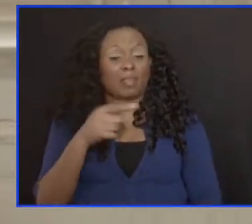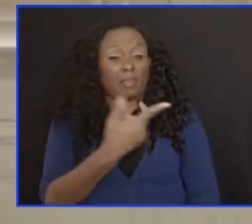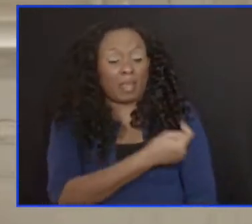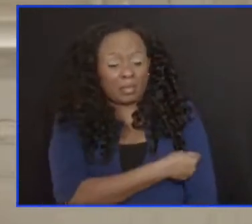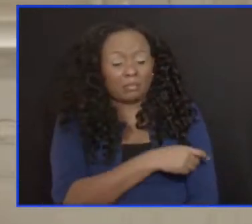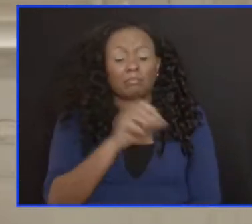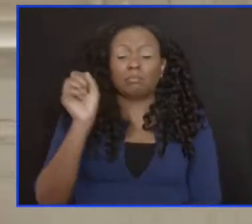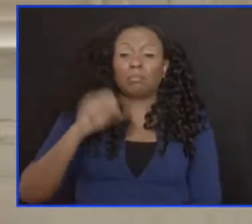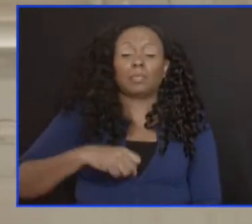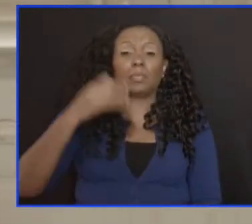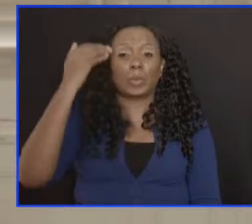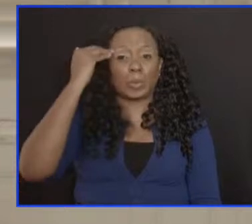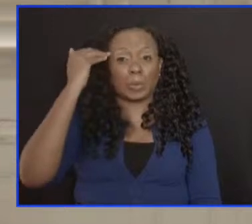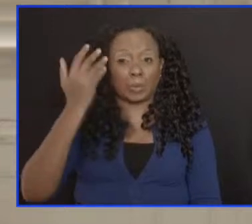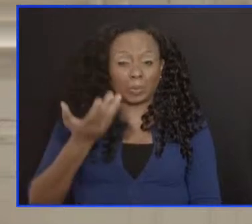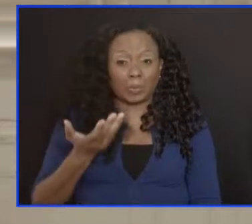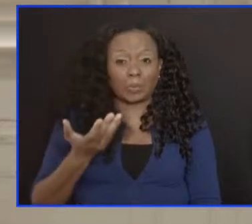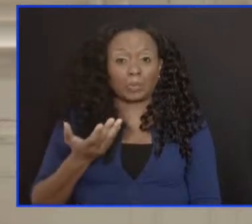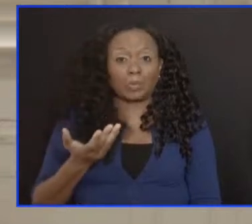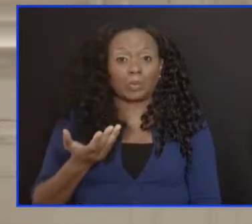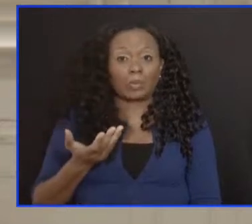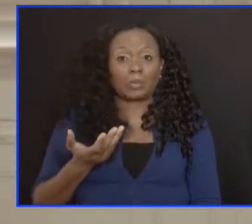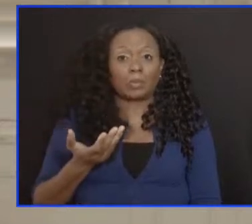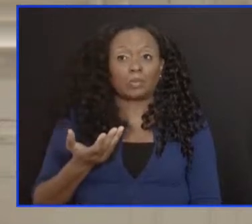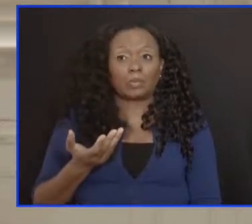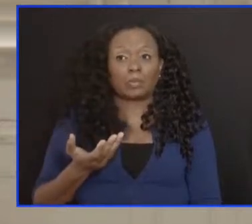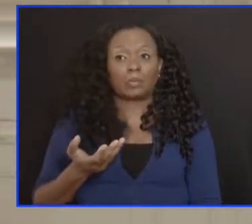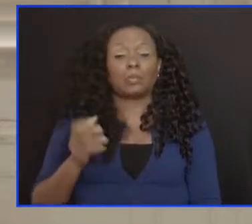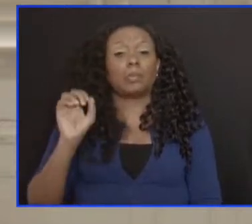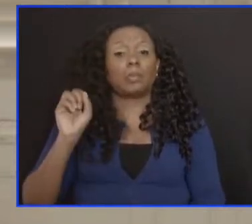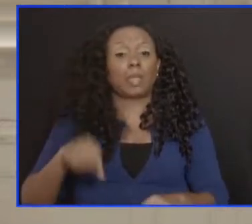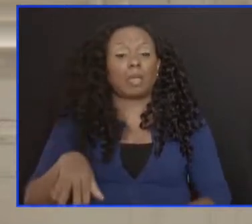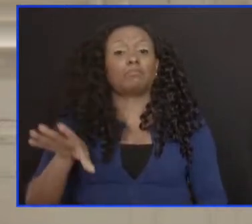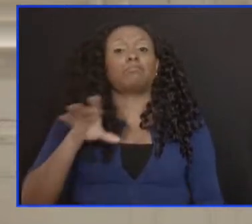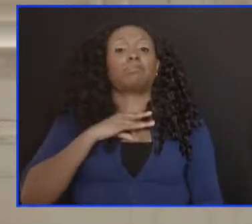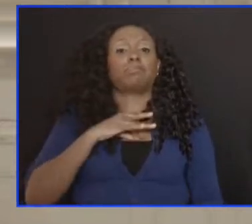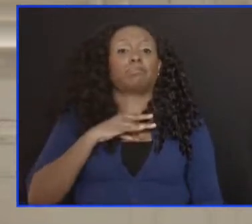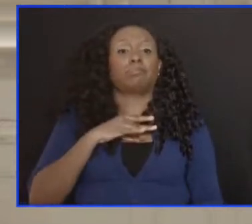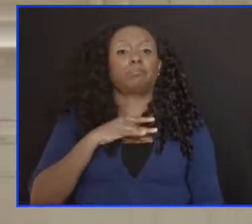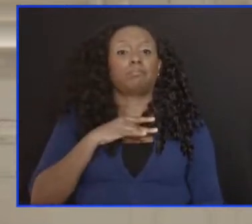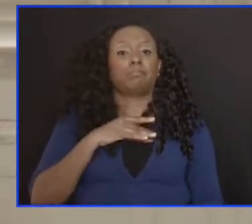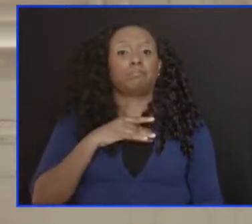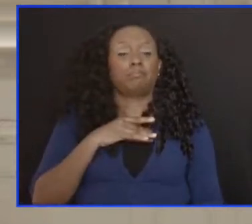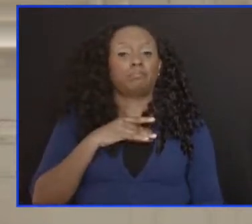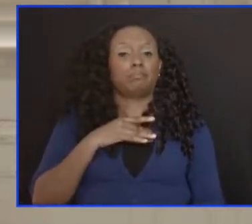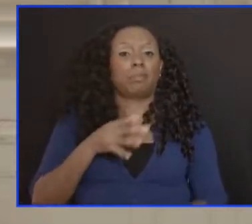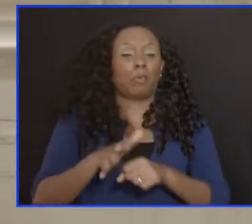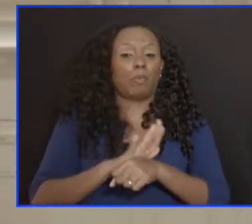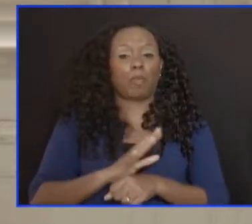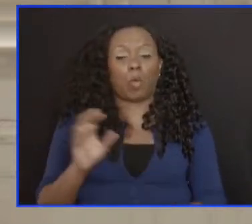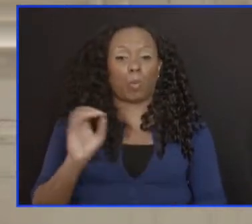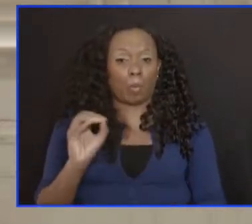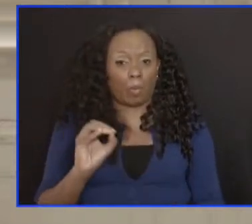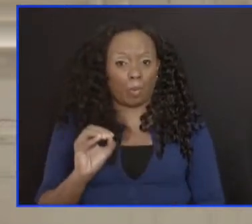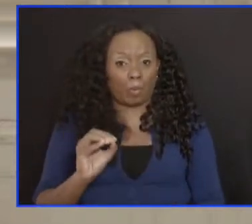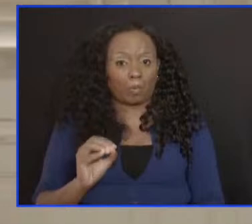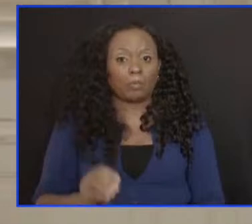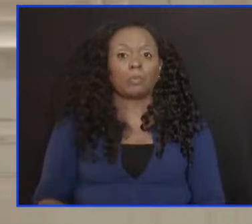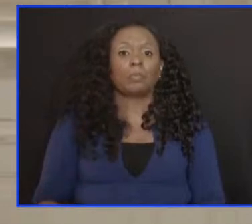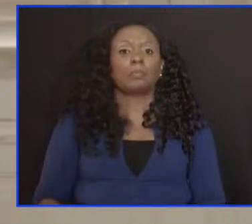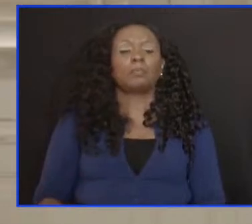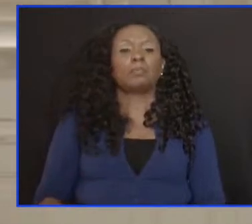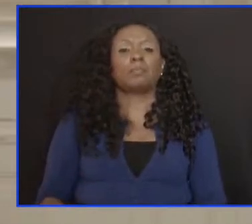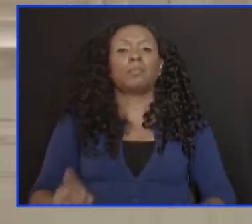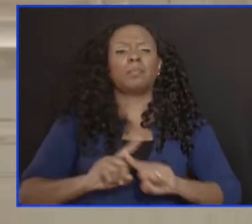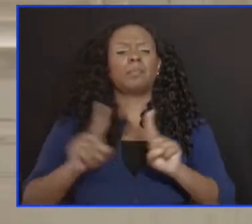we acknowledge you can get Omicron. But I think the point here, which I think is strategically important, is if you